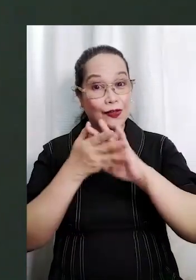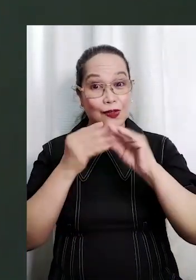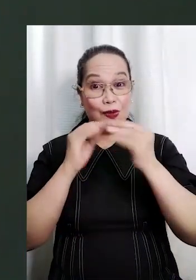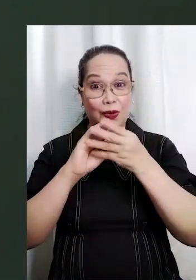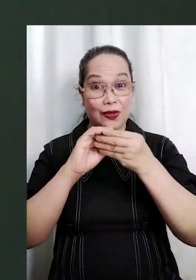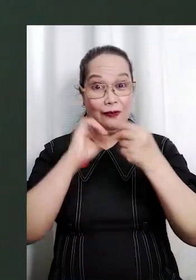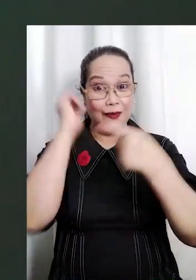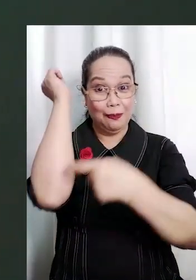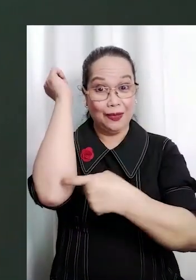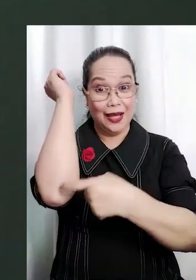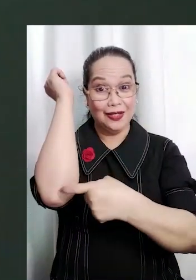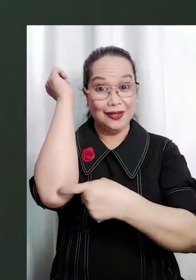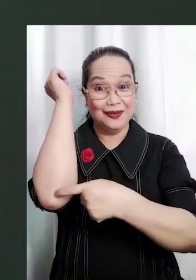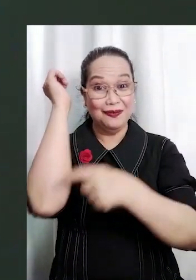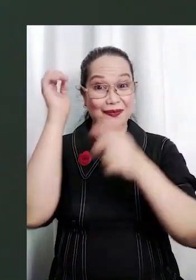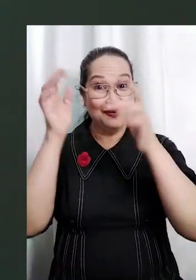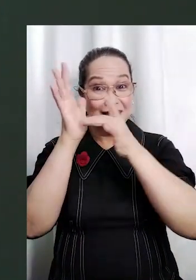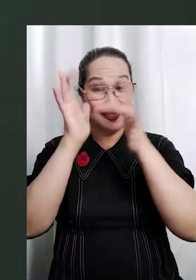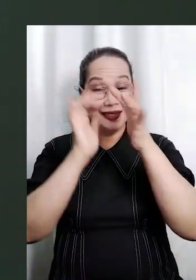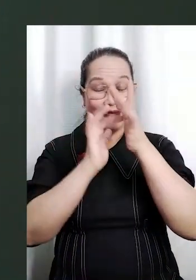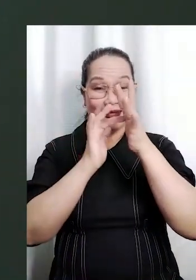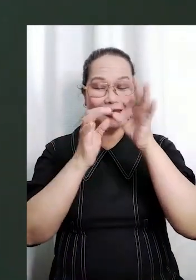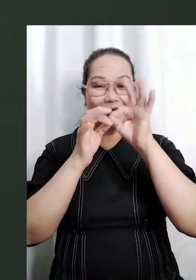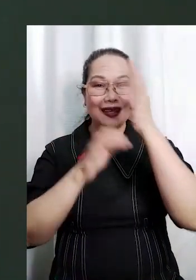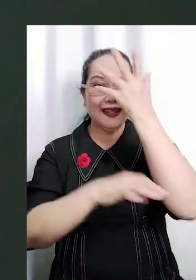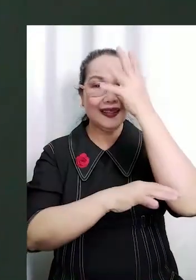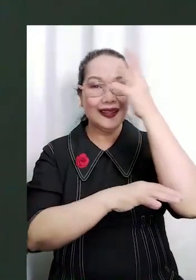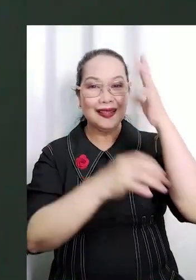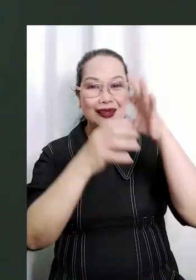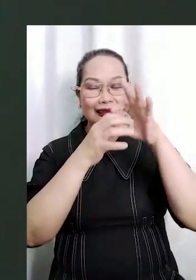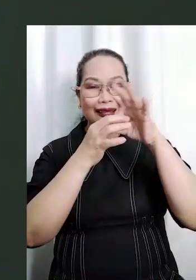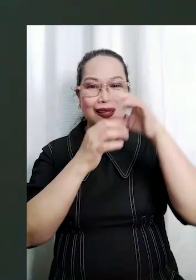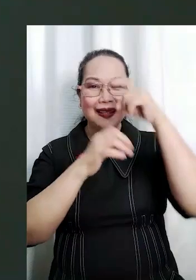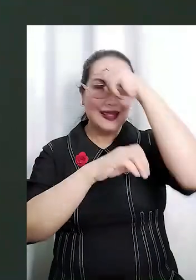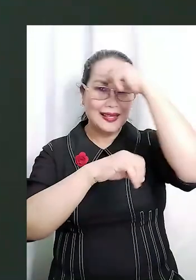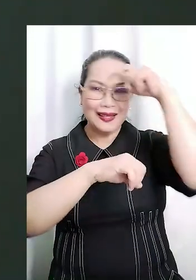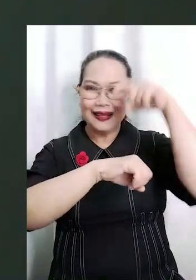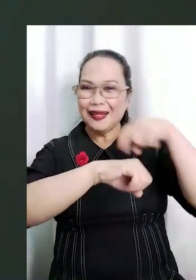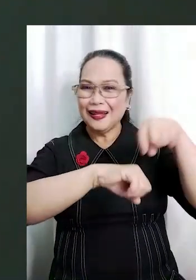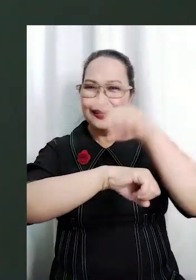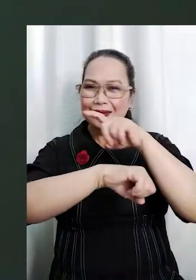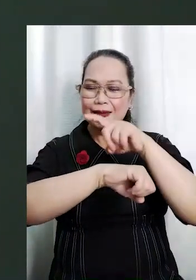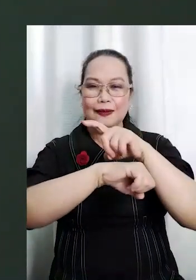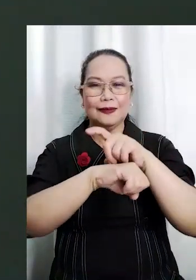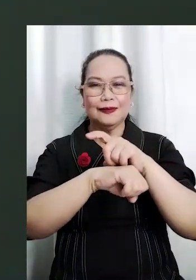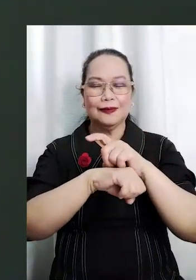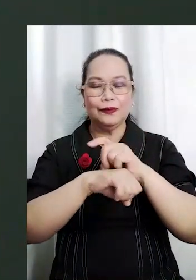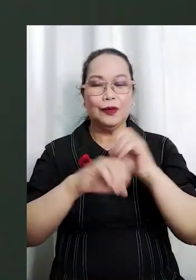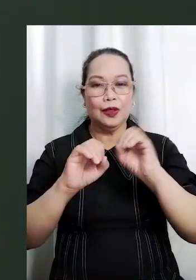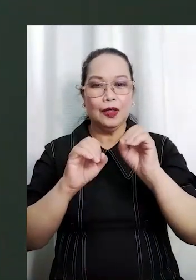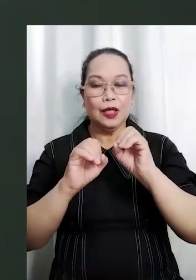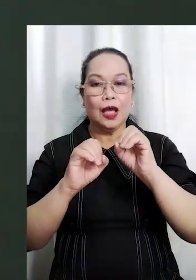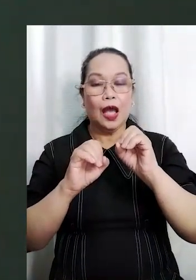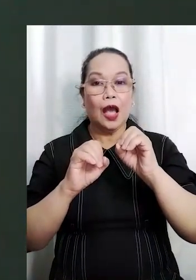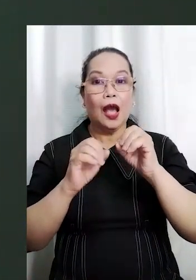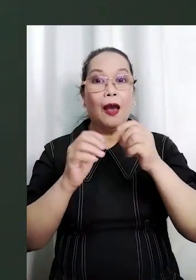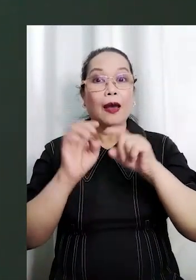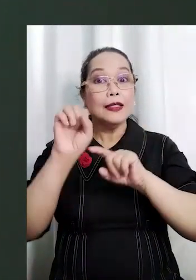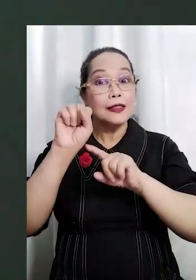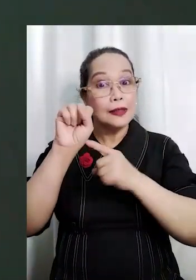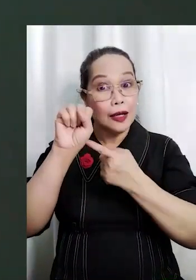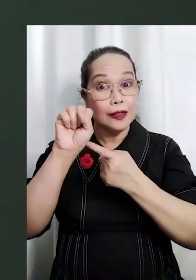Ang kwento ng temptation ni Jesus sa wilderness ay patungkol sa kanyang initiation sa public